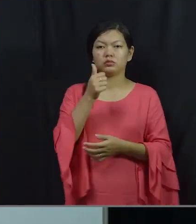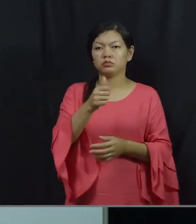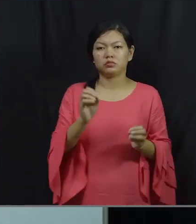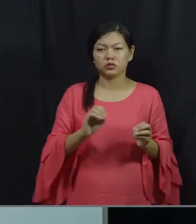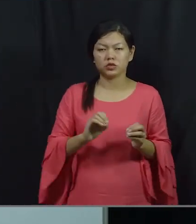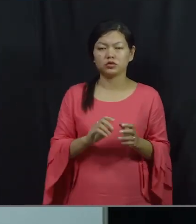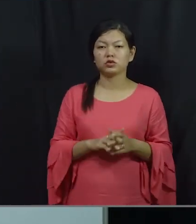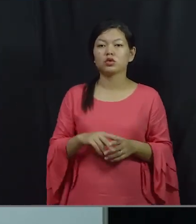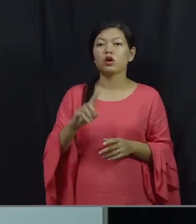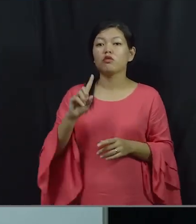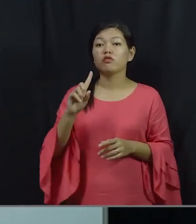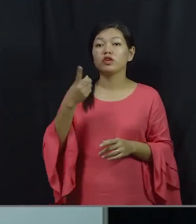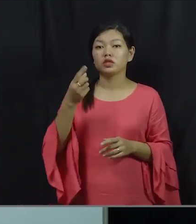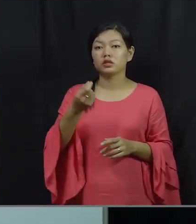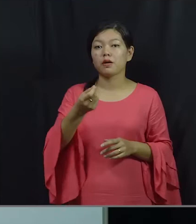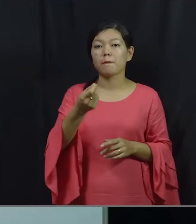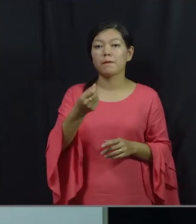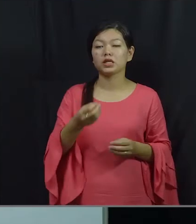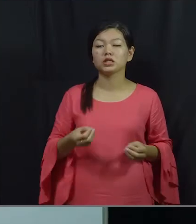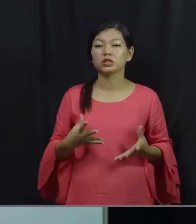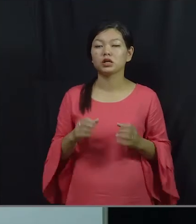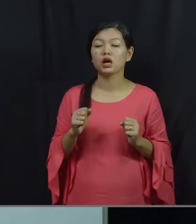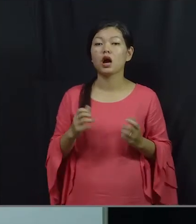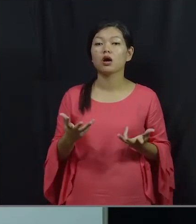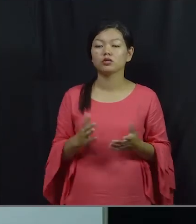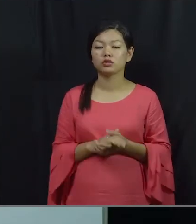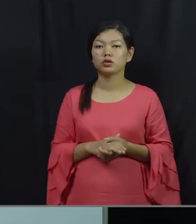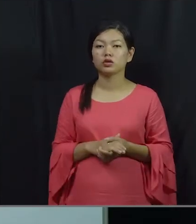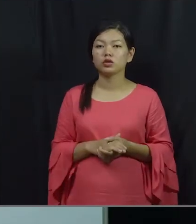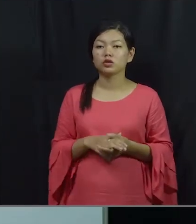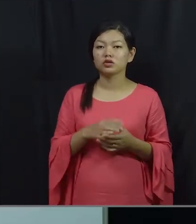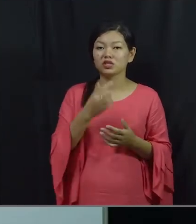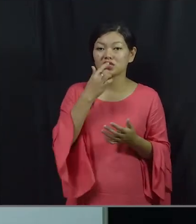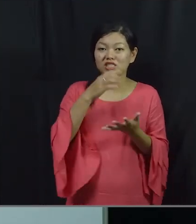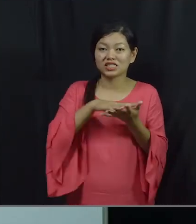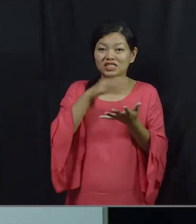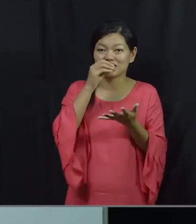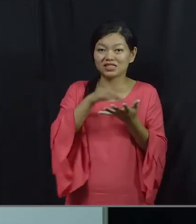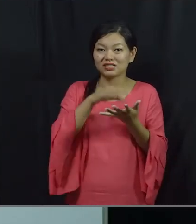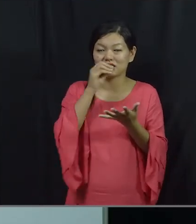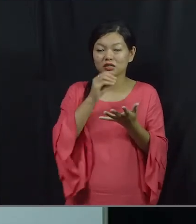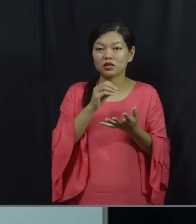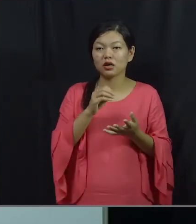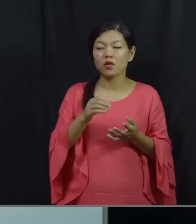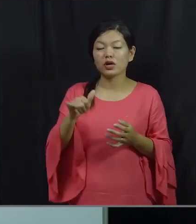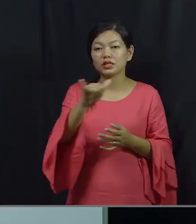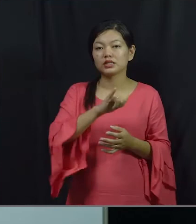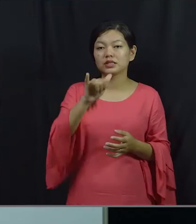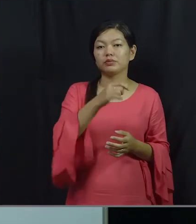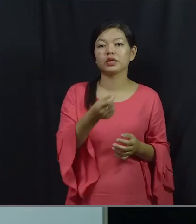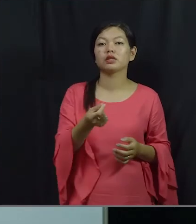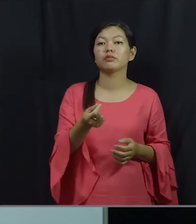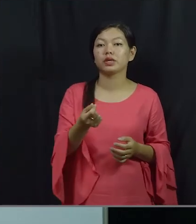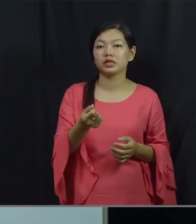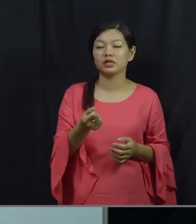was considered as a medium of exchange. That means what? Now money is one medium of exchange, isn't that? For example, if I want to buy something, I'll take